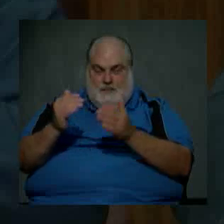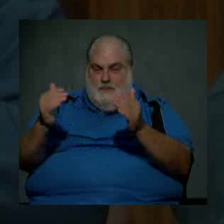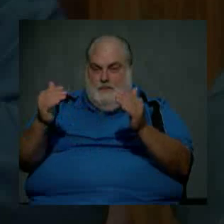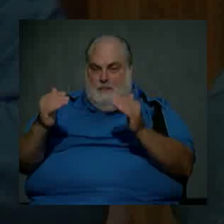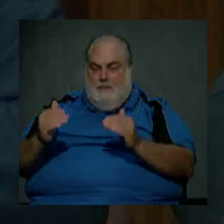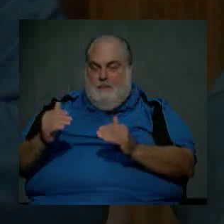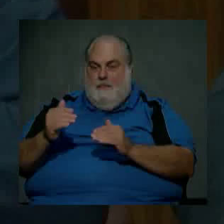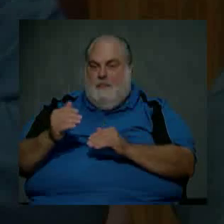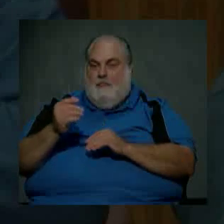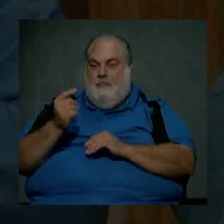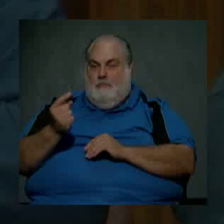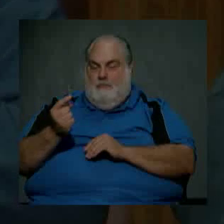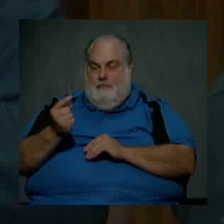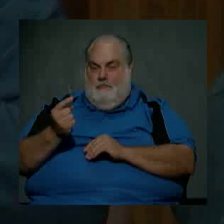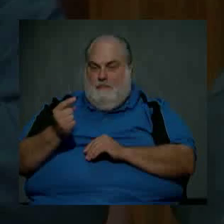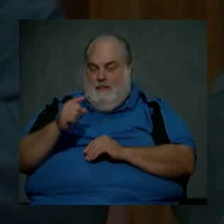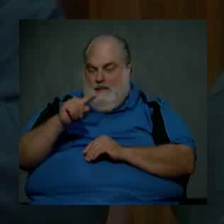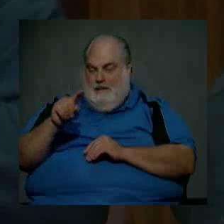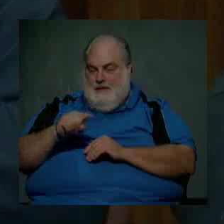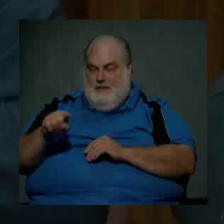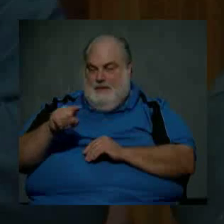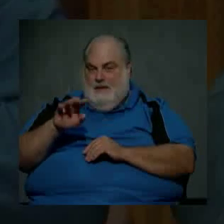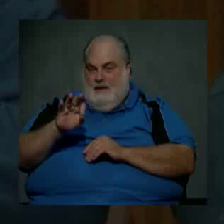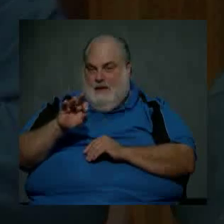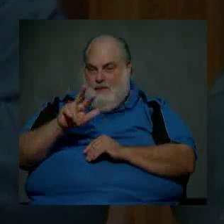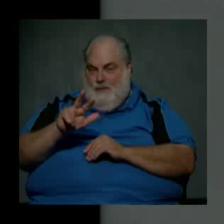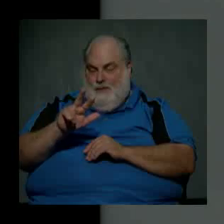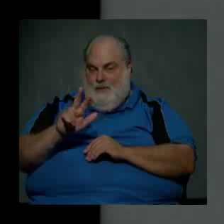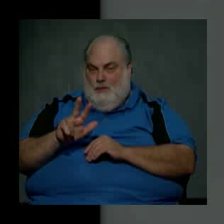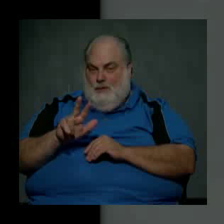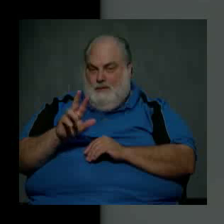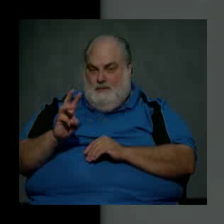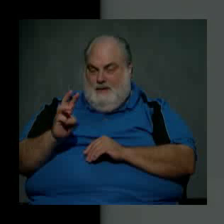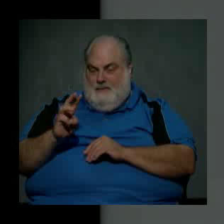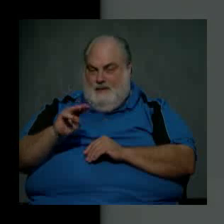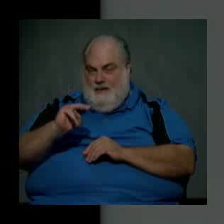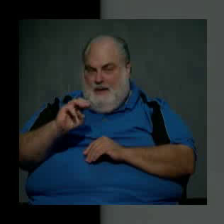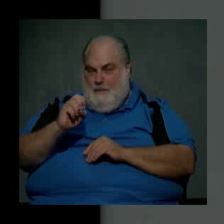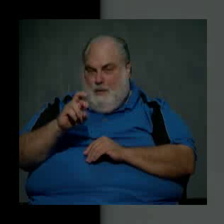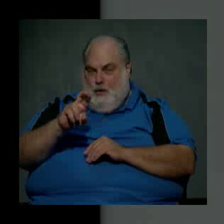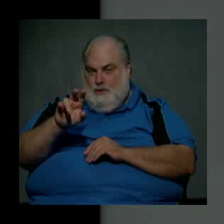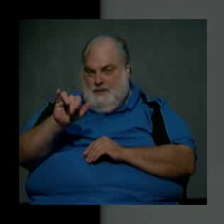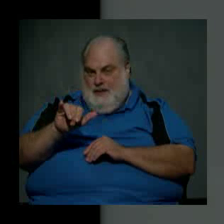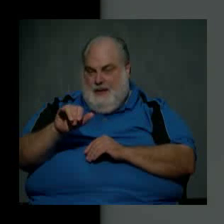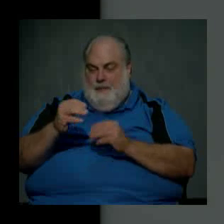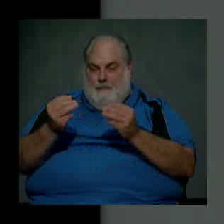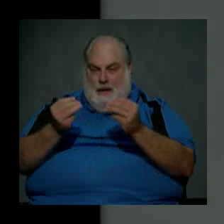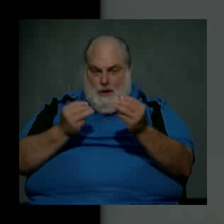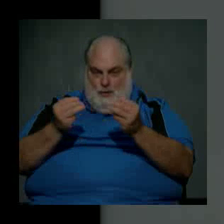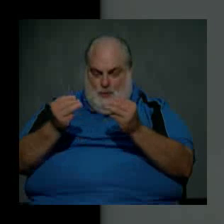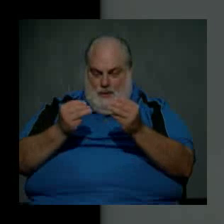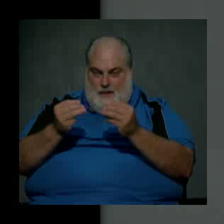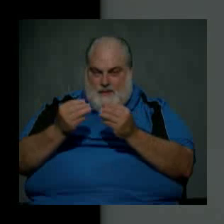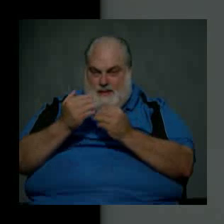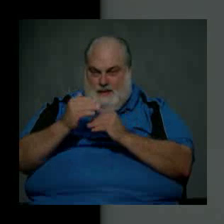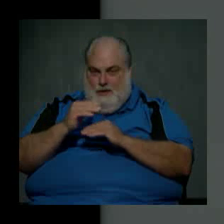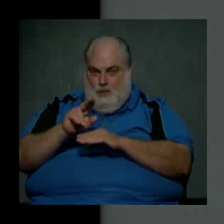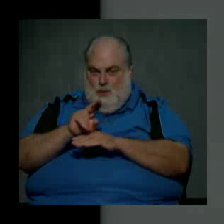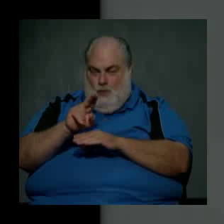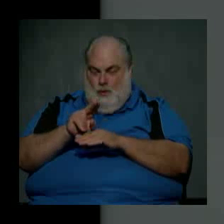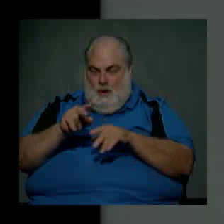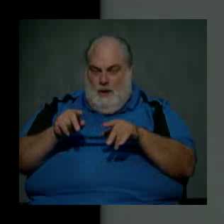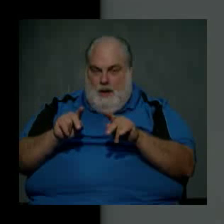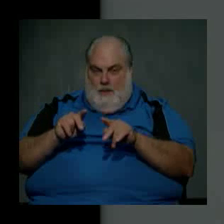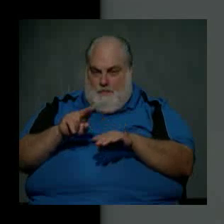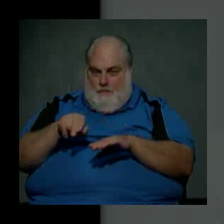Item 1, File Z 9336, Mercy Ministries, conditional use permit located at 1900